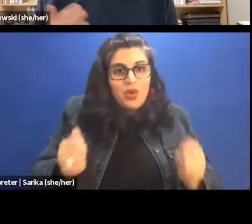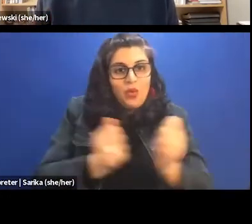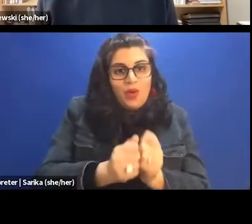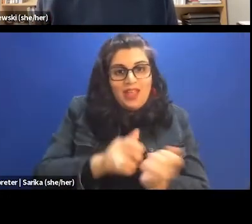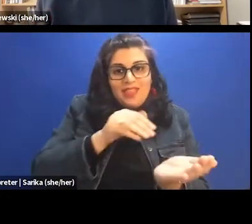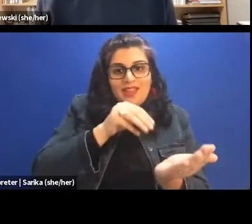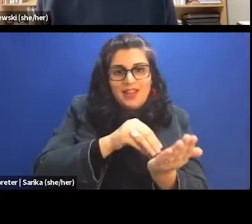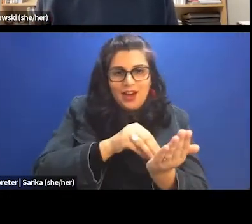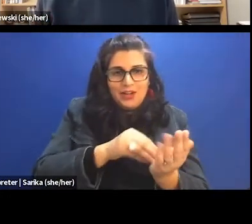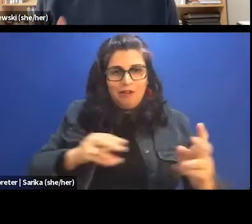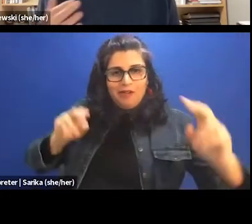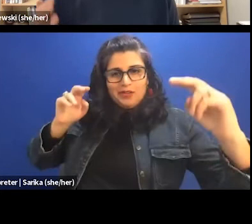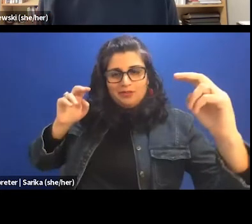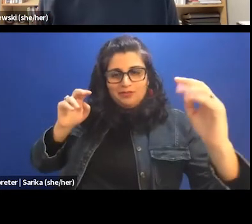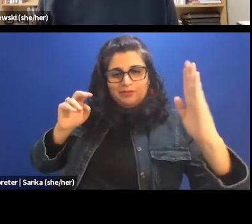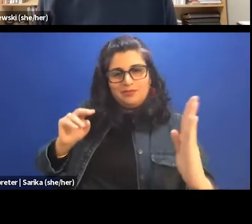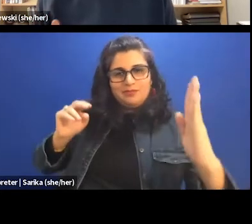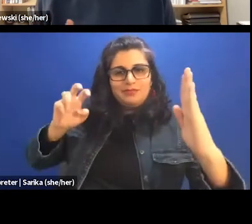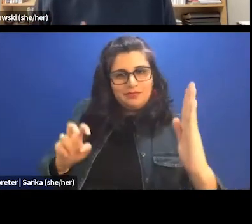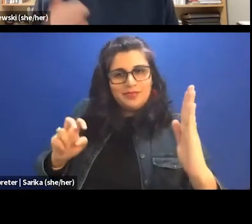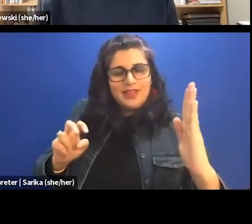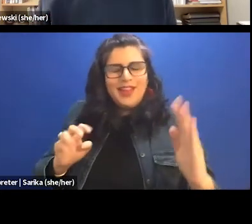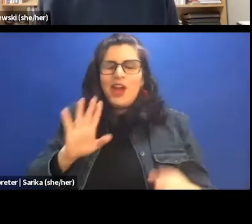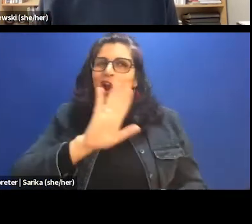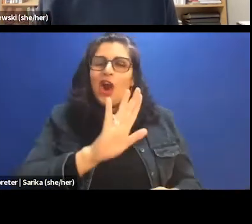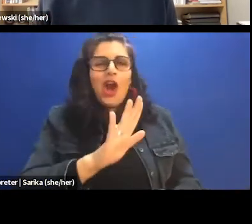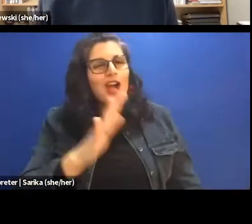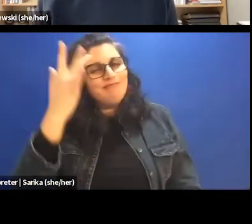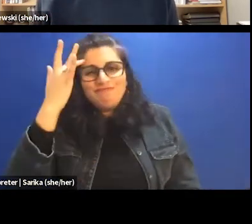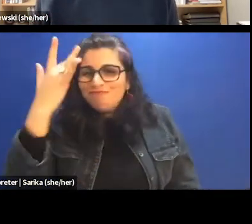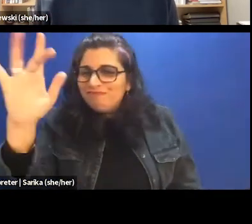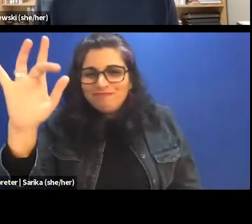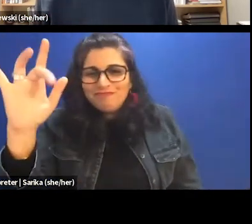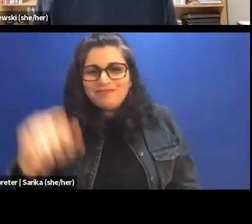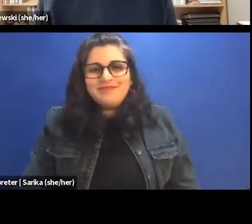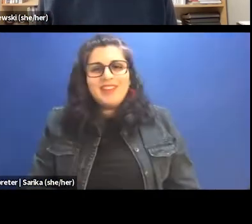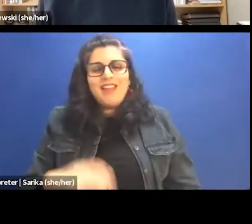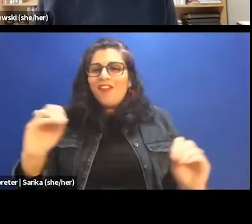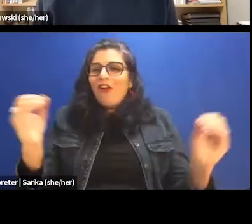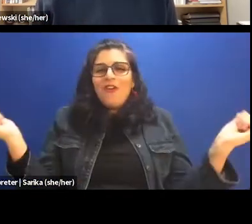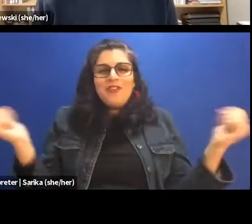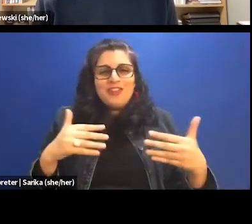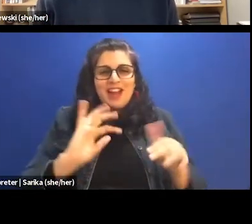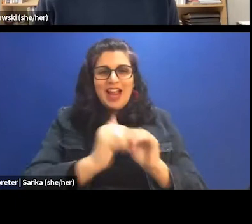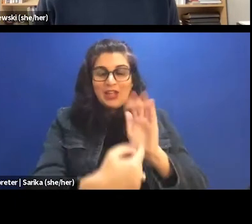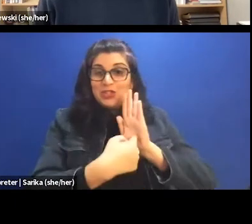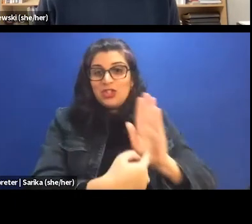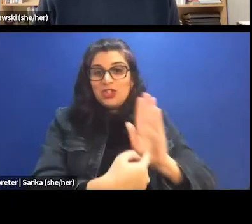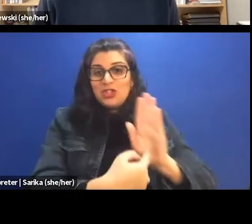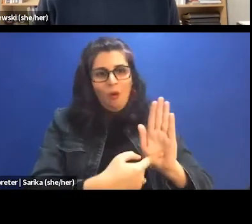says so much, I think, about her wit and her unabashed approach to depicting herself as she